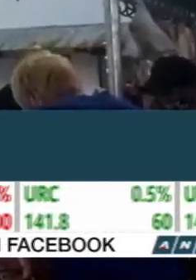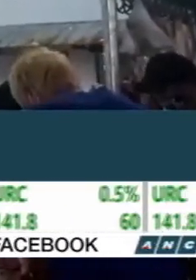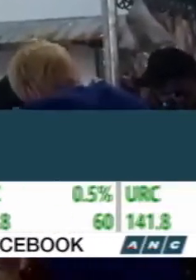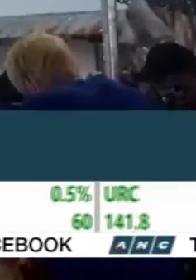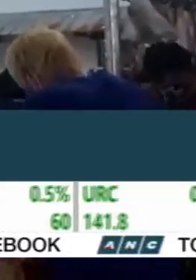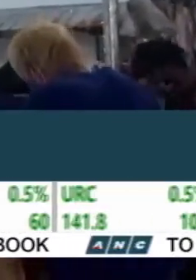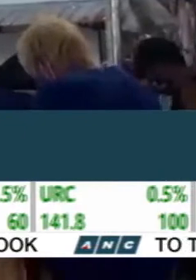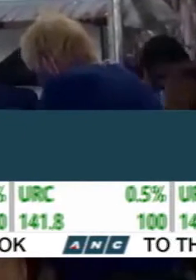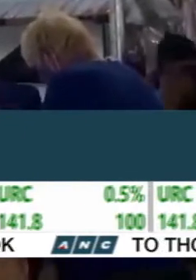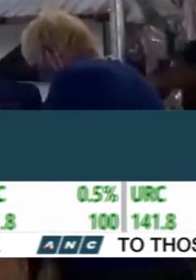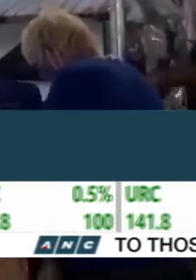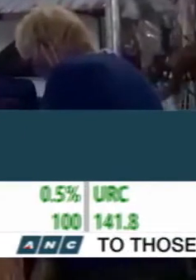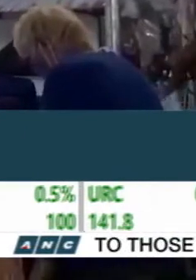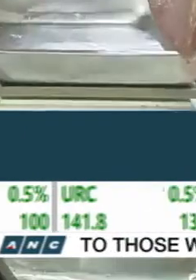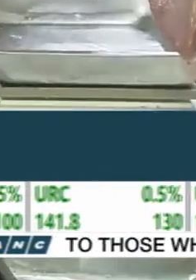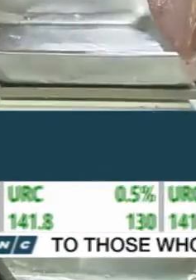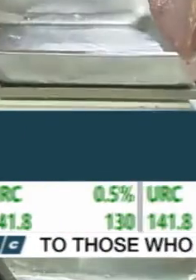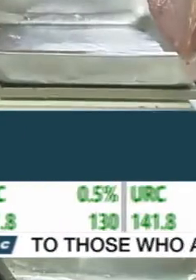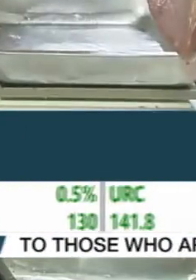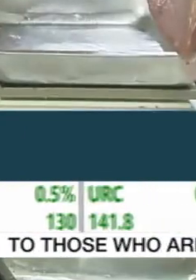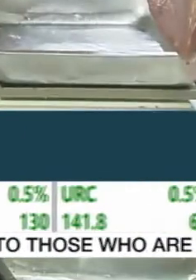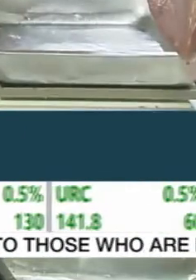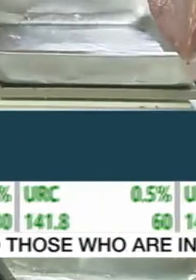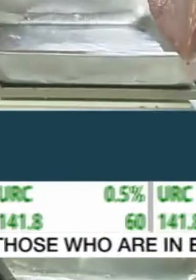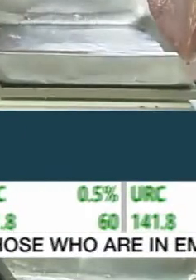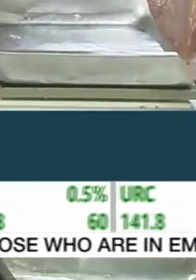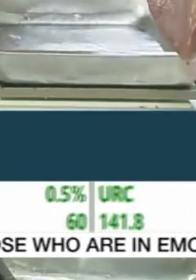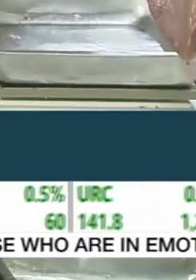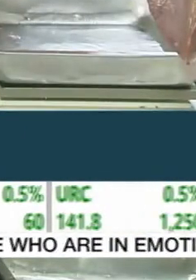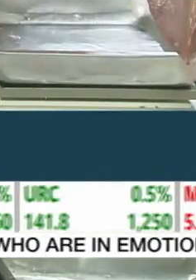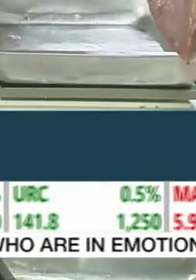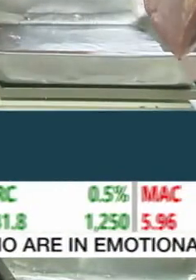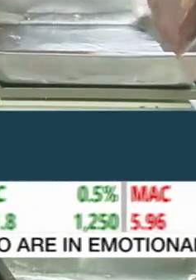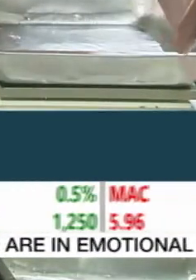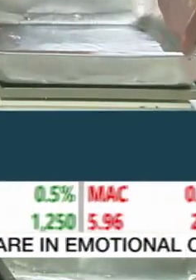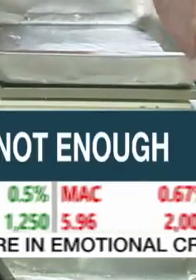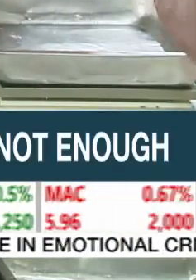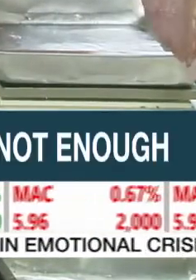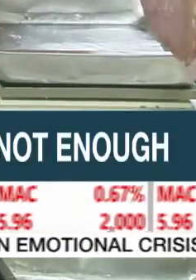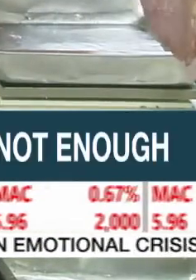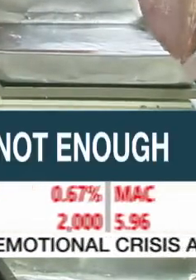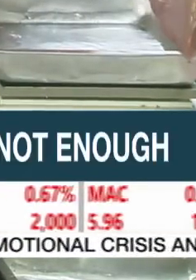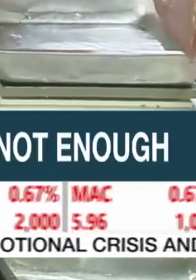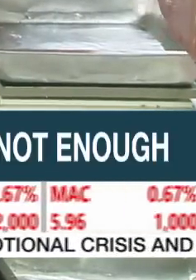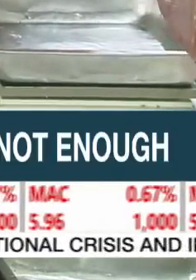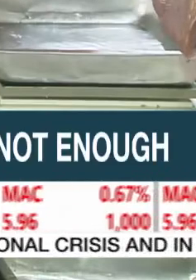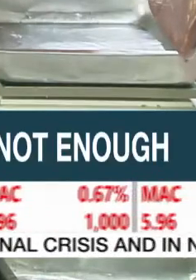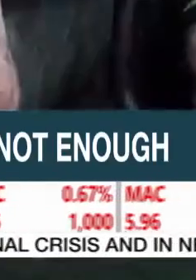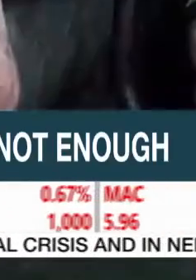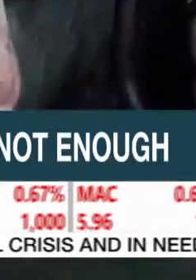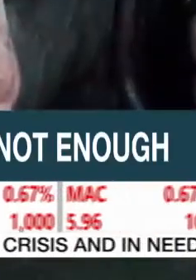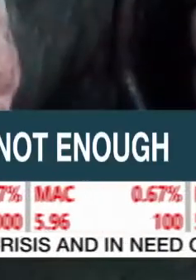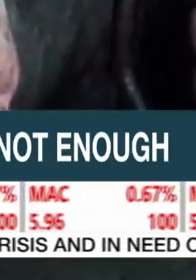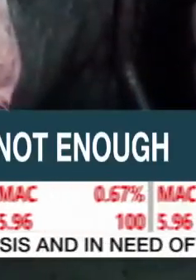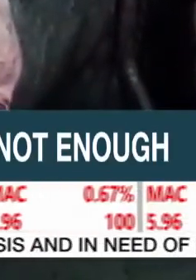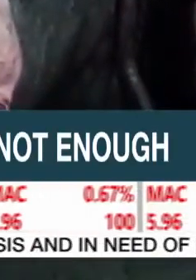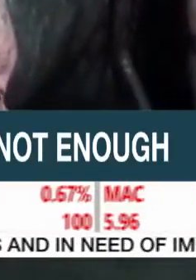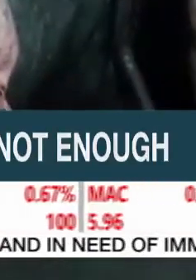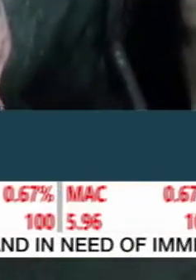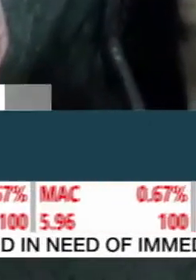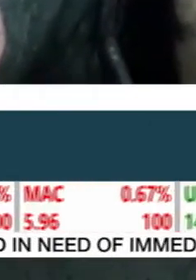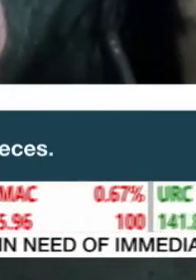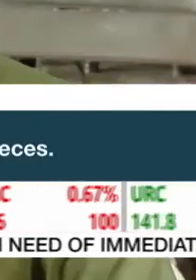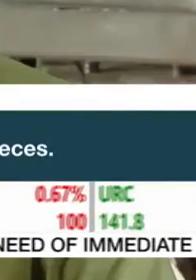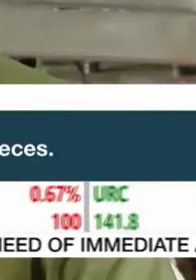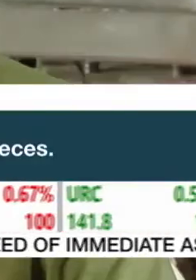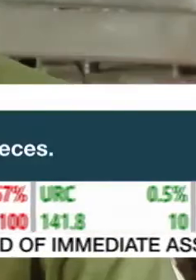arrive early Wednesday morning. But the vendors in a Quezon City wet market complained the supply is not enough. 8 piraso,